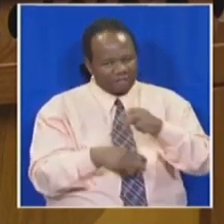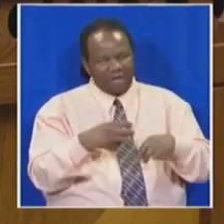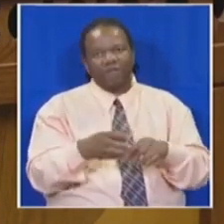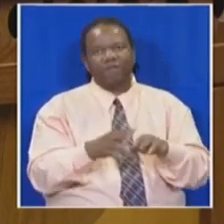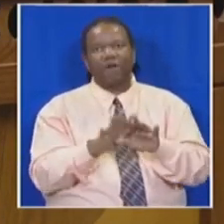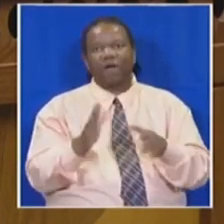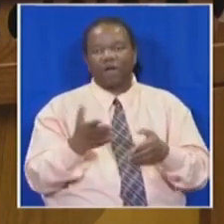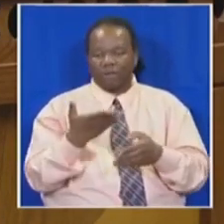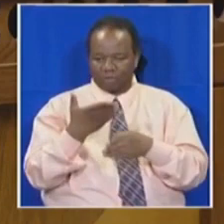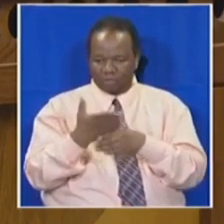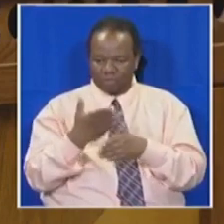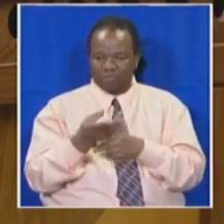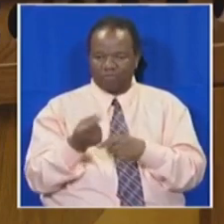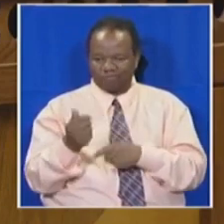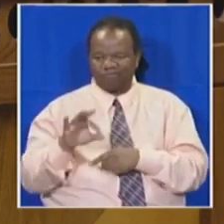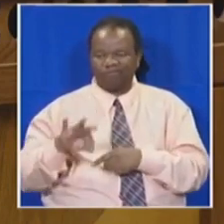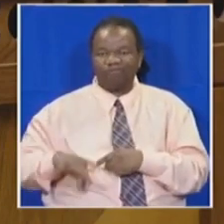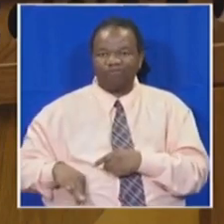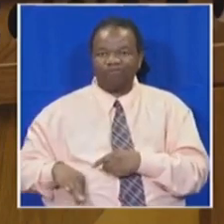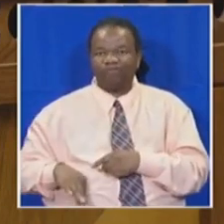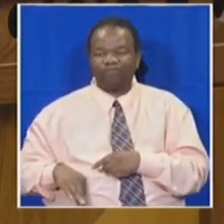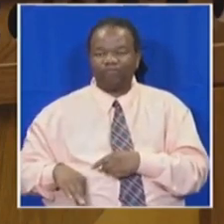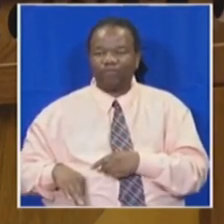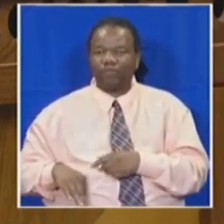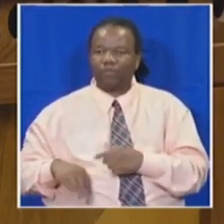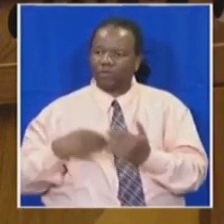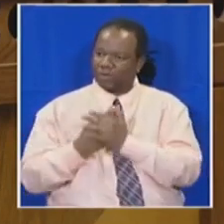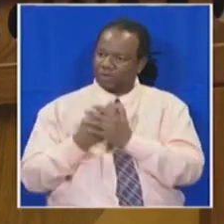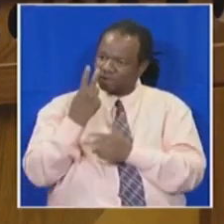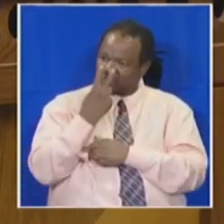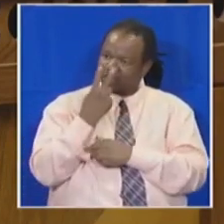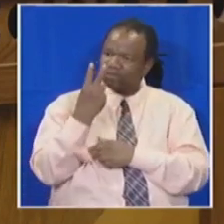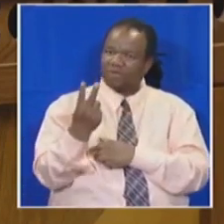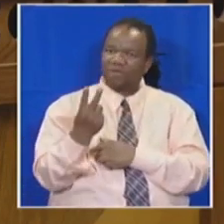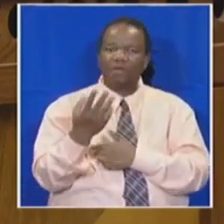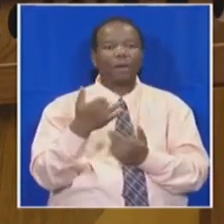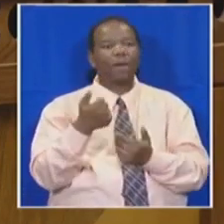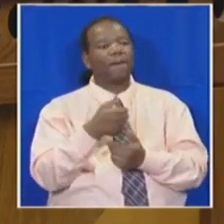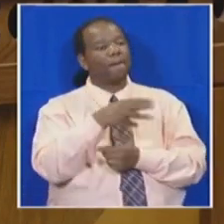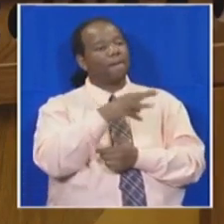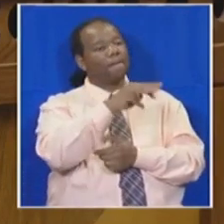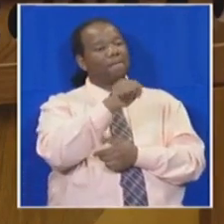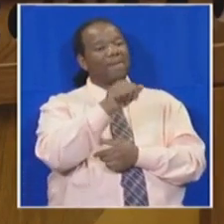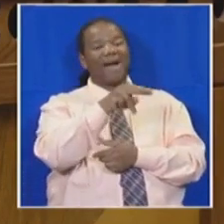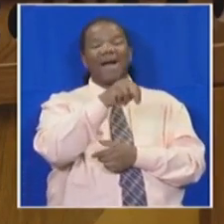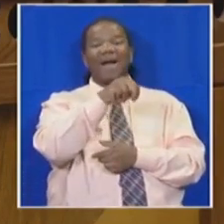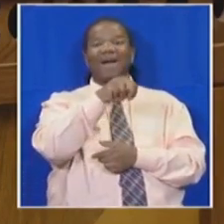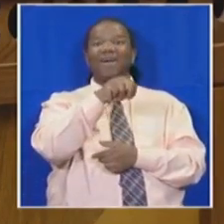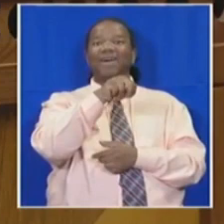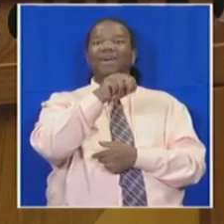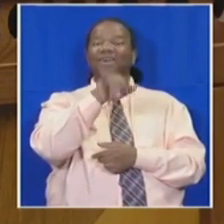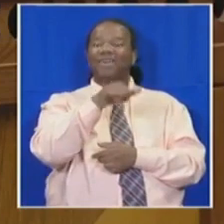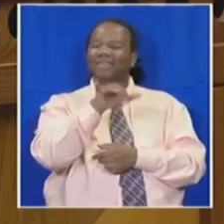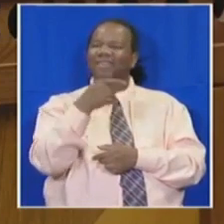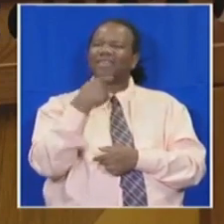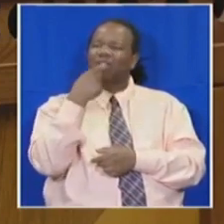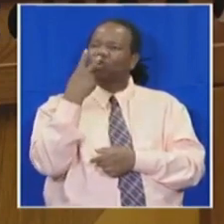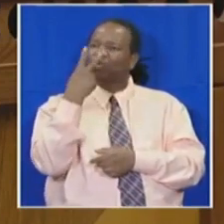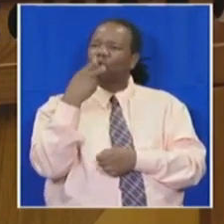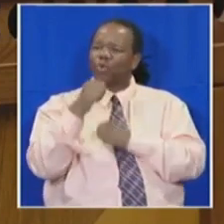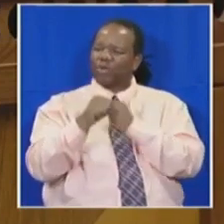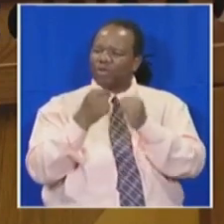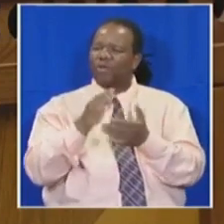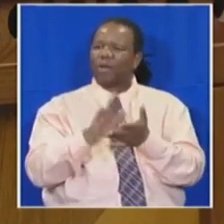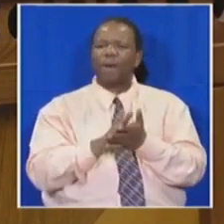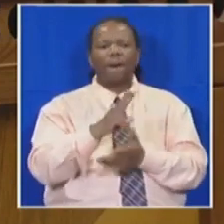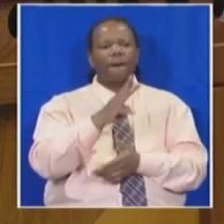and harder living. It's easy to see where this comes from. Jimmy Manyi has been calling for this for 2 years. Brian